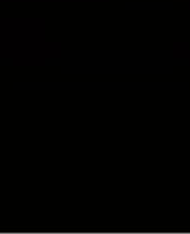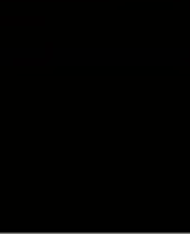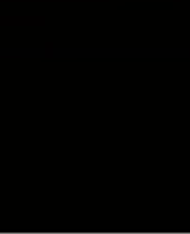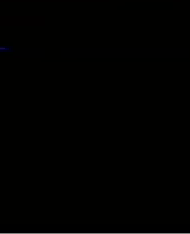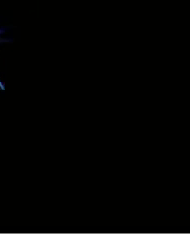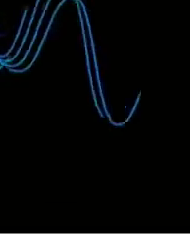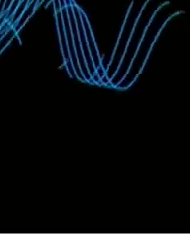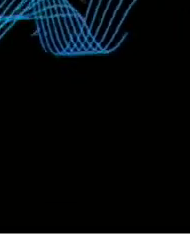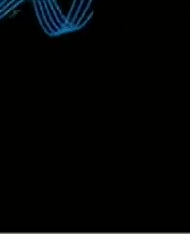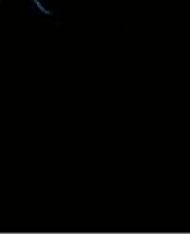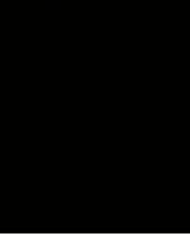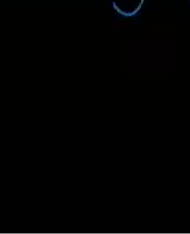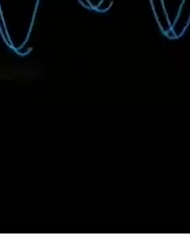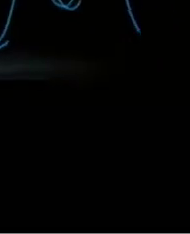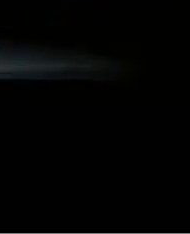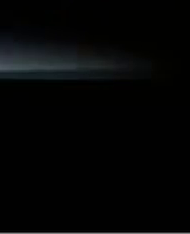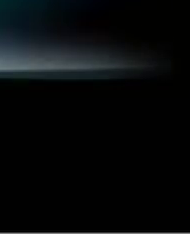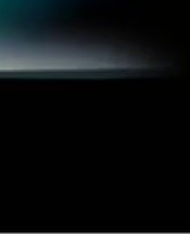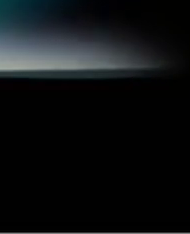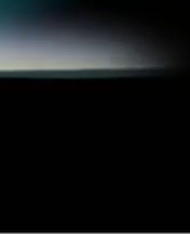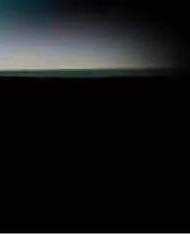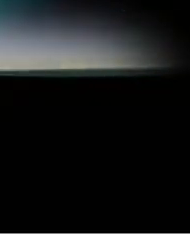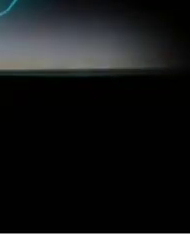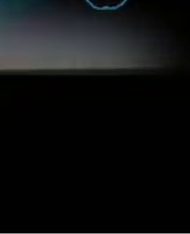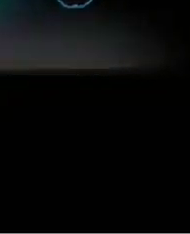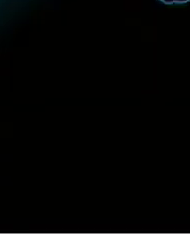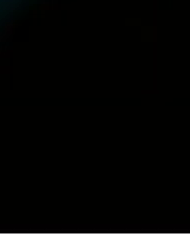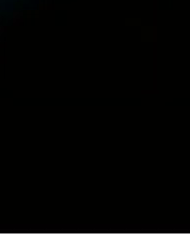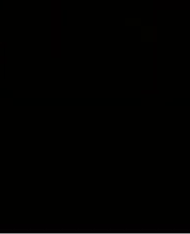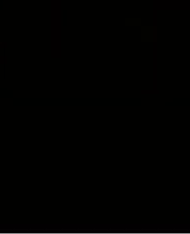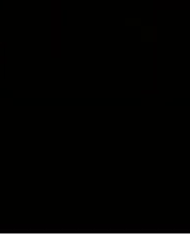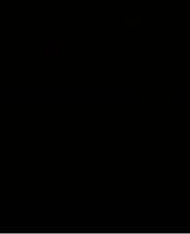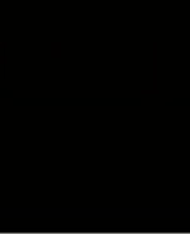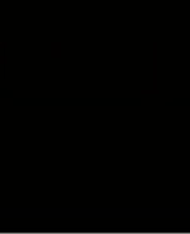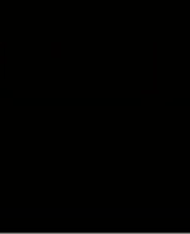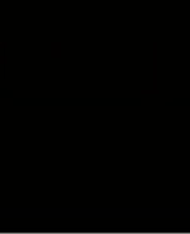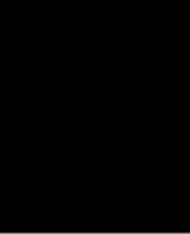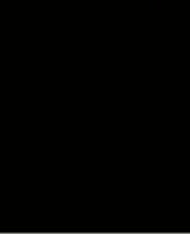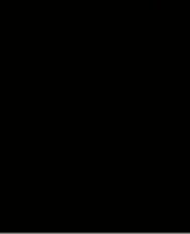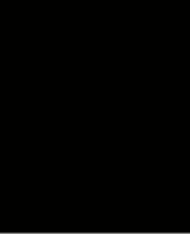Supporting local content so you can see more of New Zealand on air.